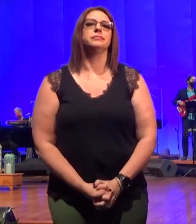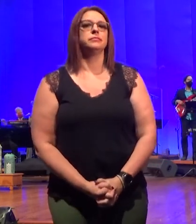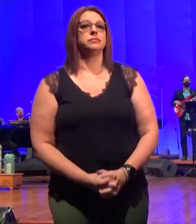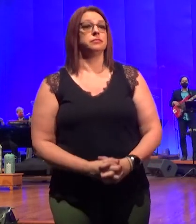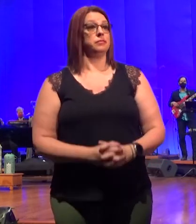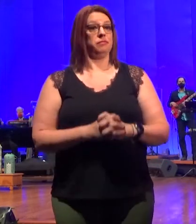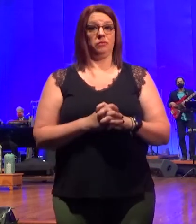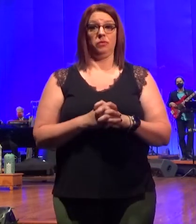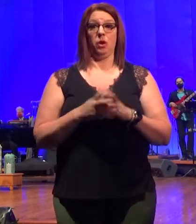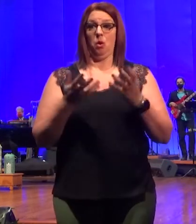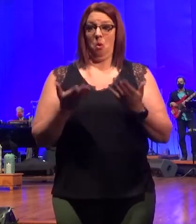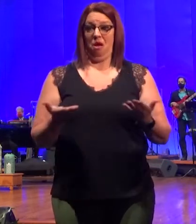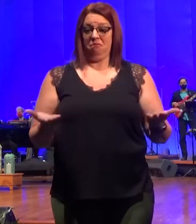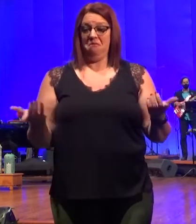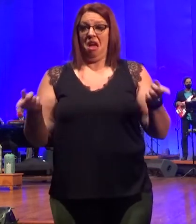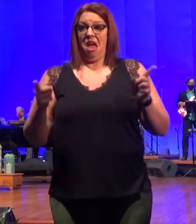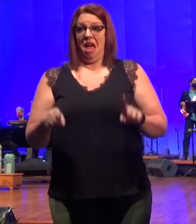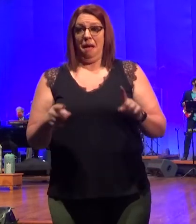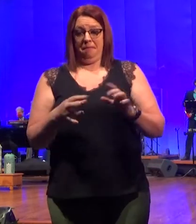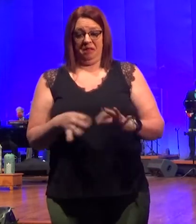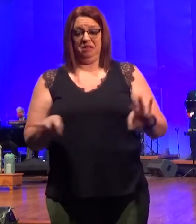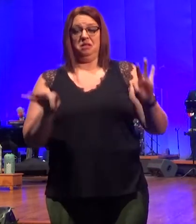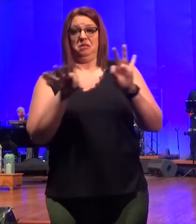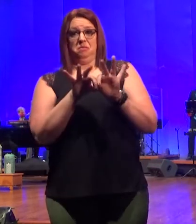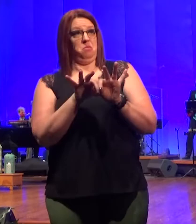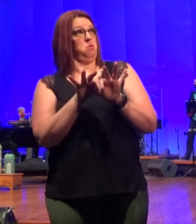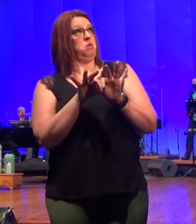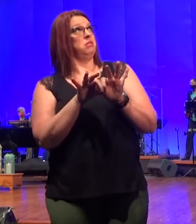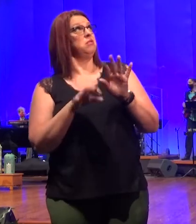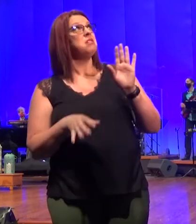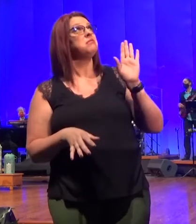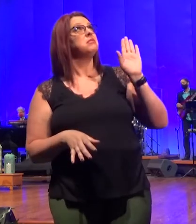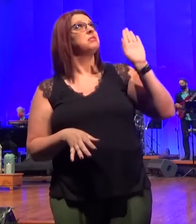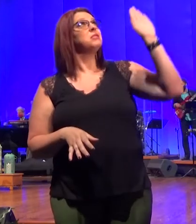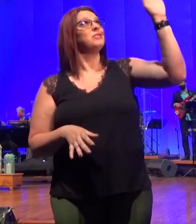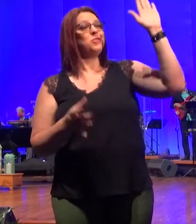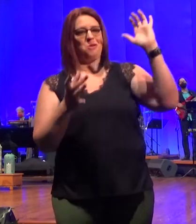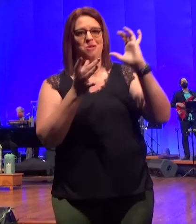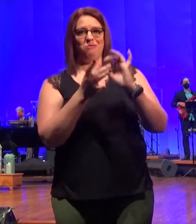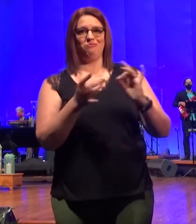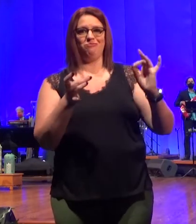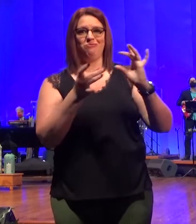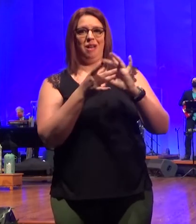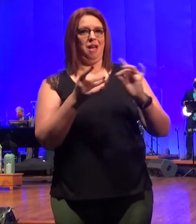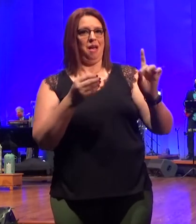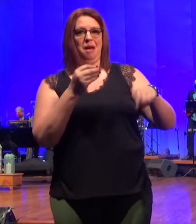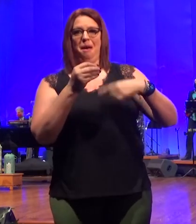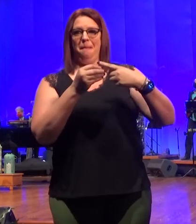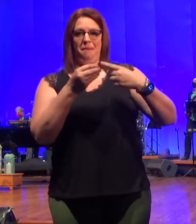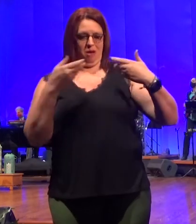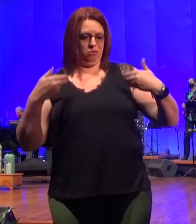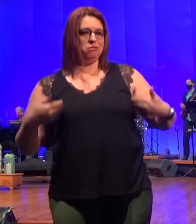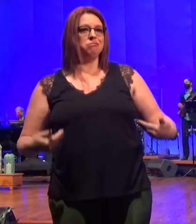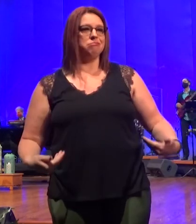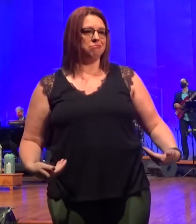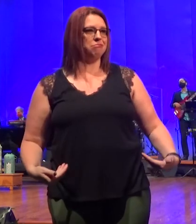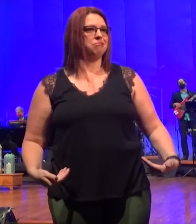The only thing that matters now is everything you think of me.